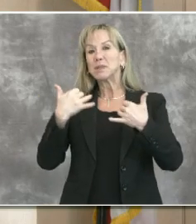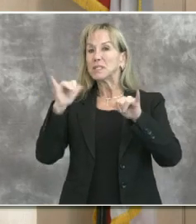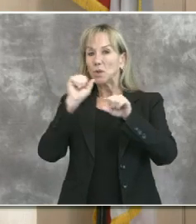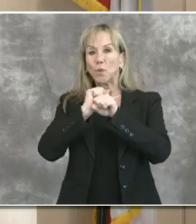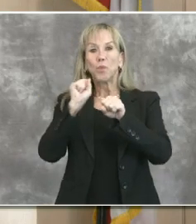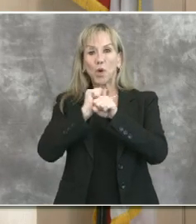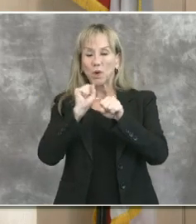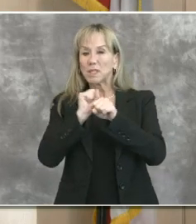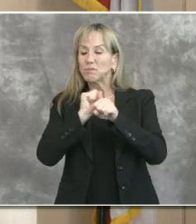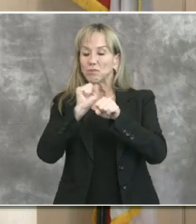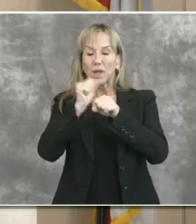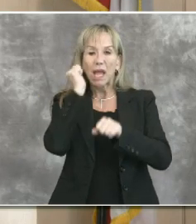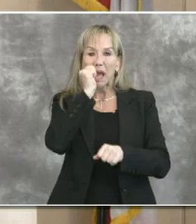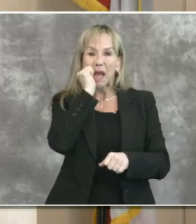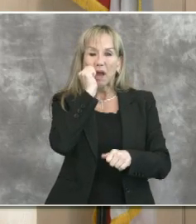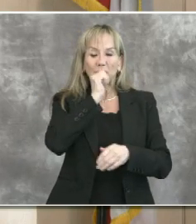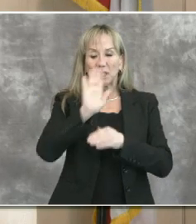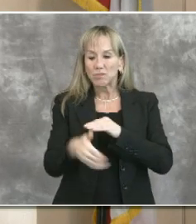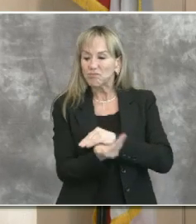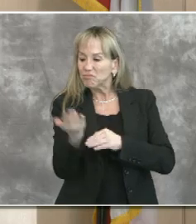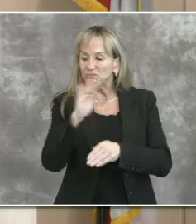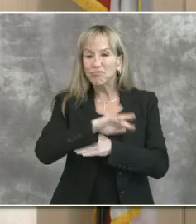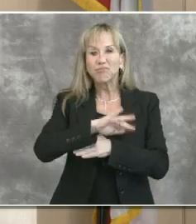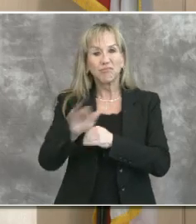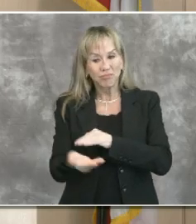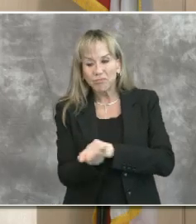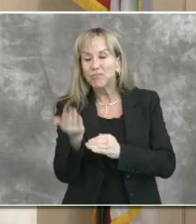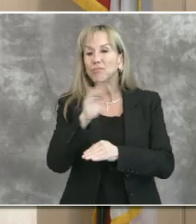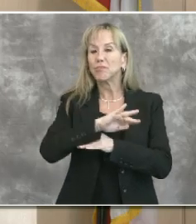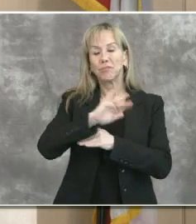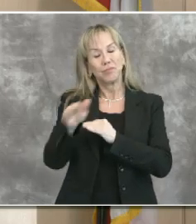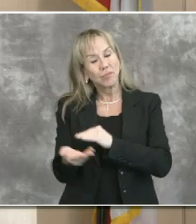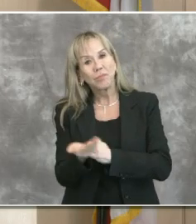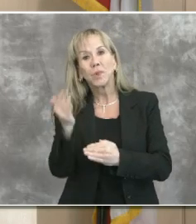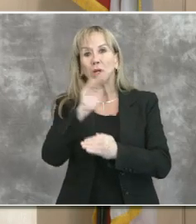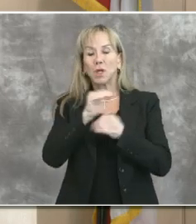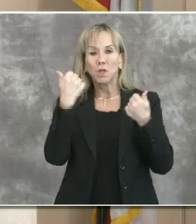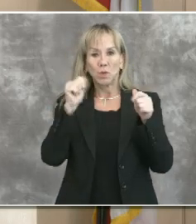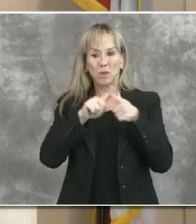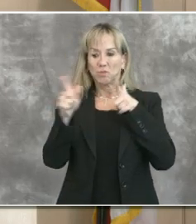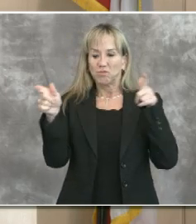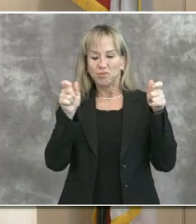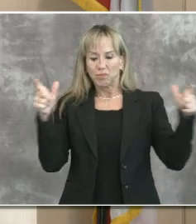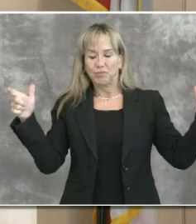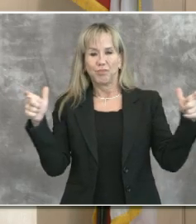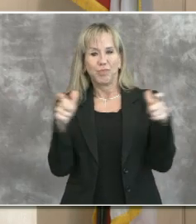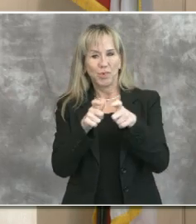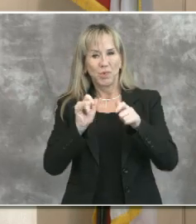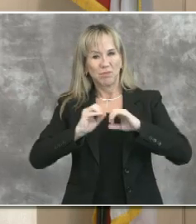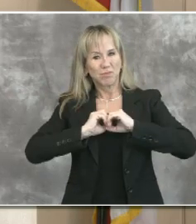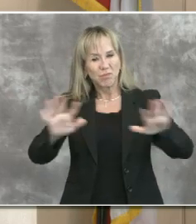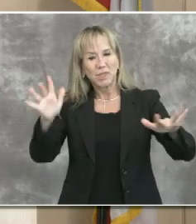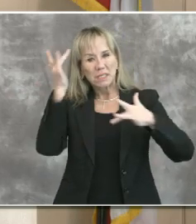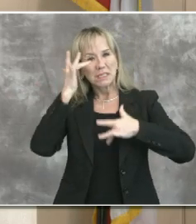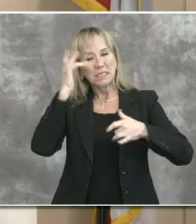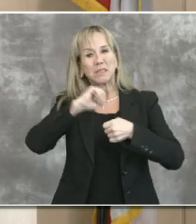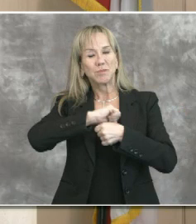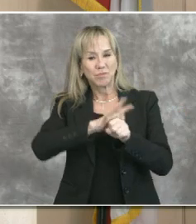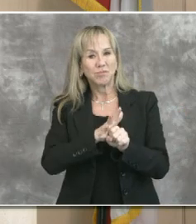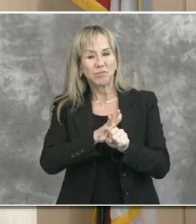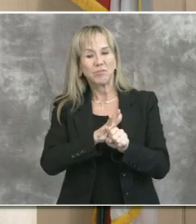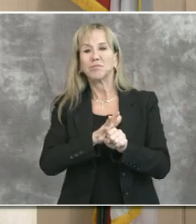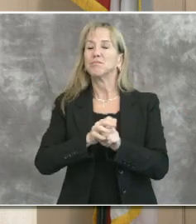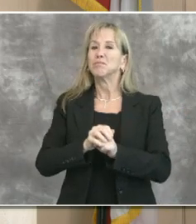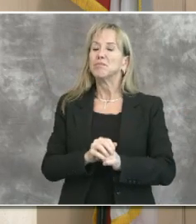clock, 7 days a week, 24 hours a day, to slow the spread of the virus. In addition, we